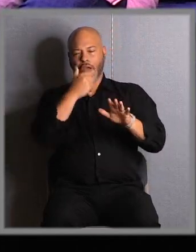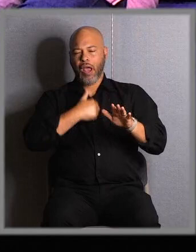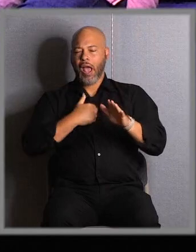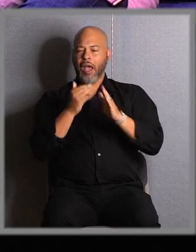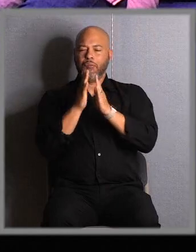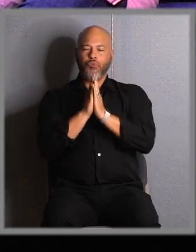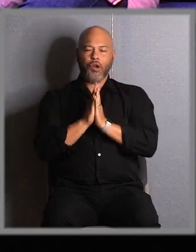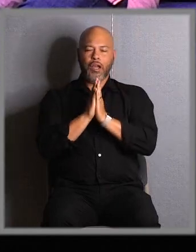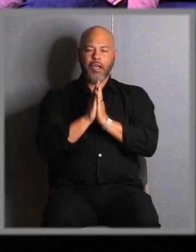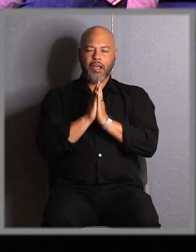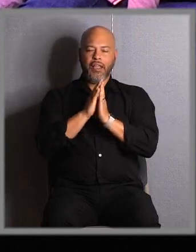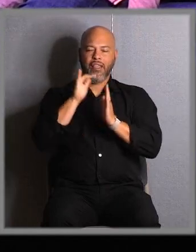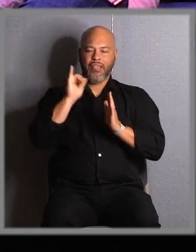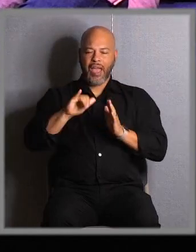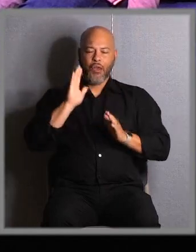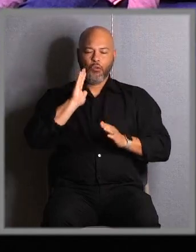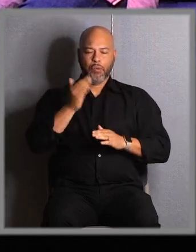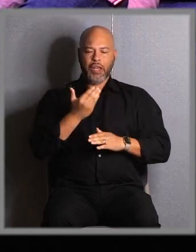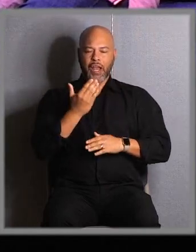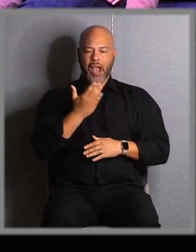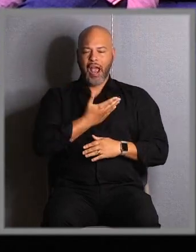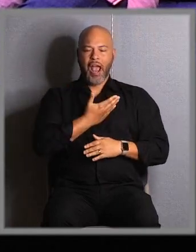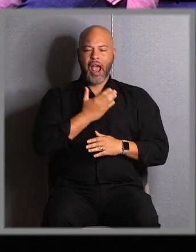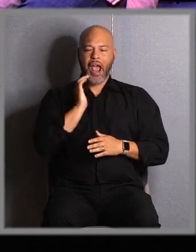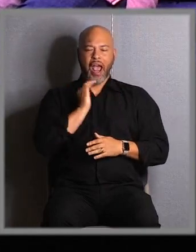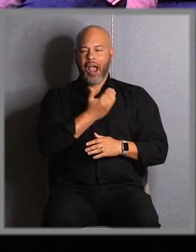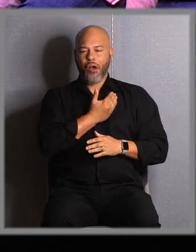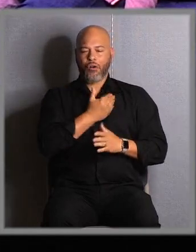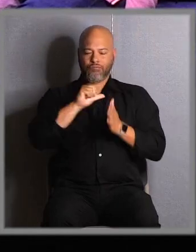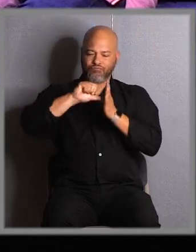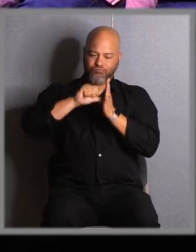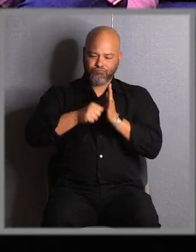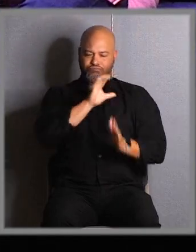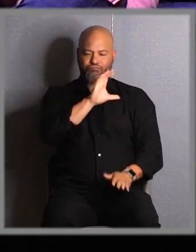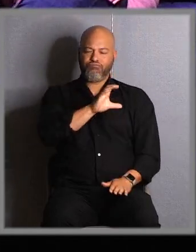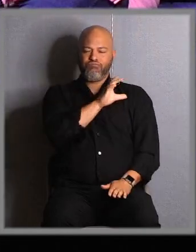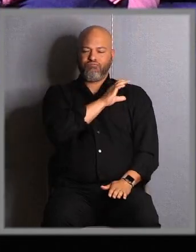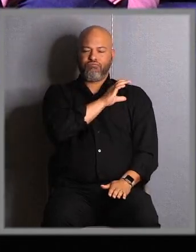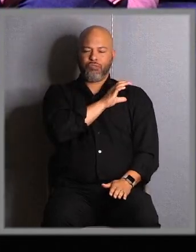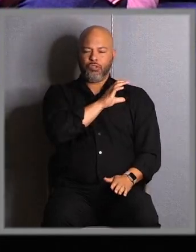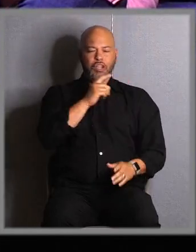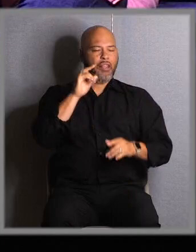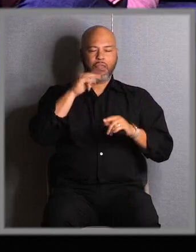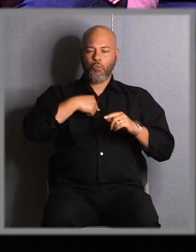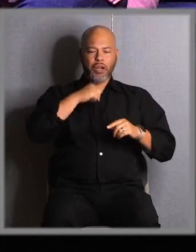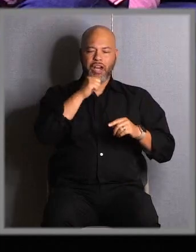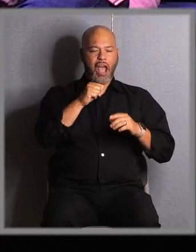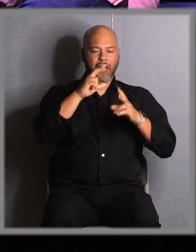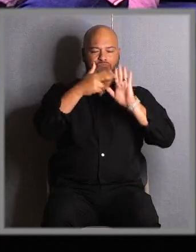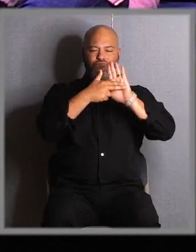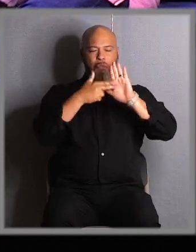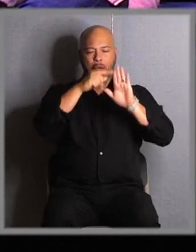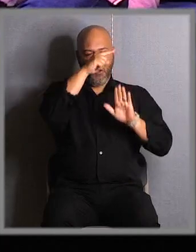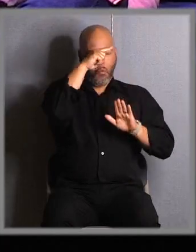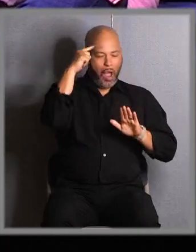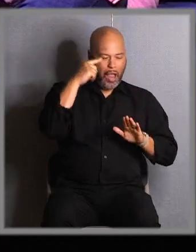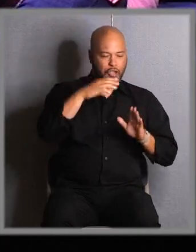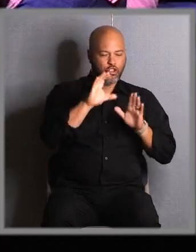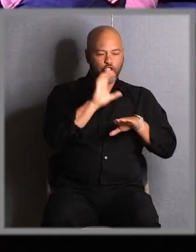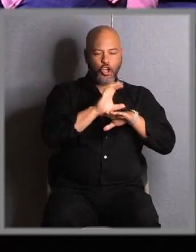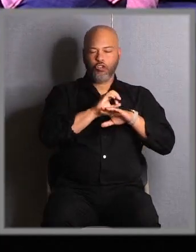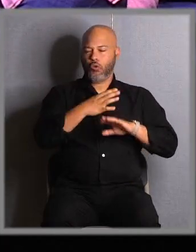will be our defining characteristic as the people of God. Not that we're a white church or a black church